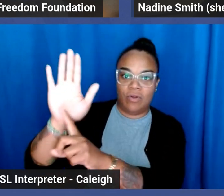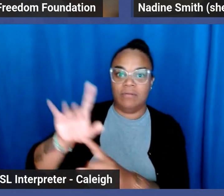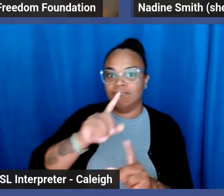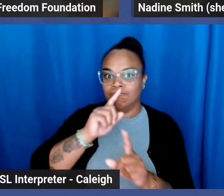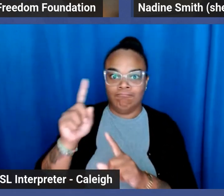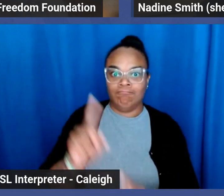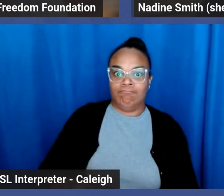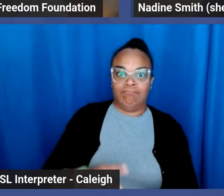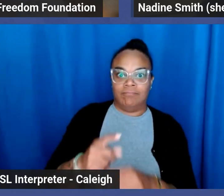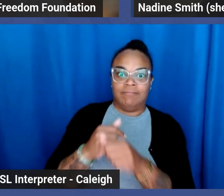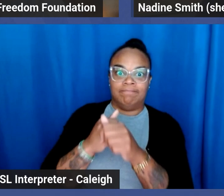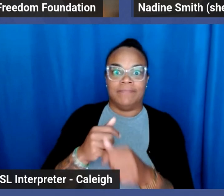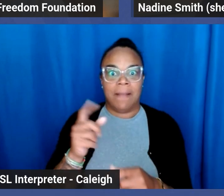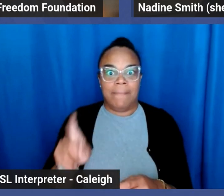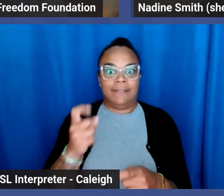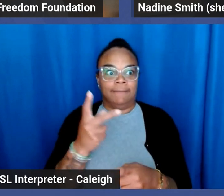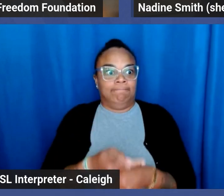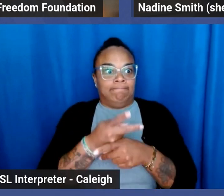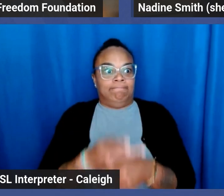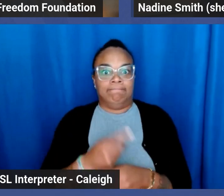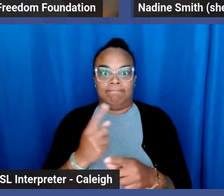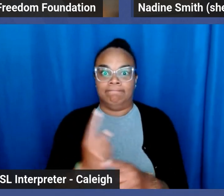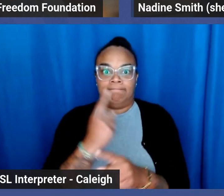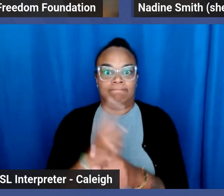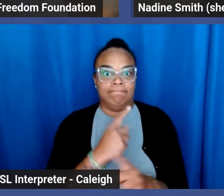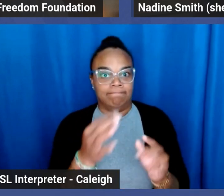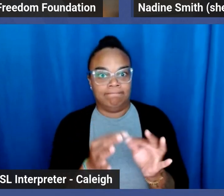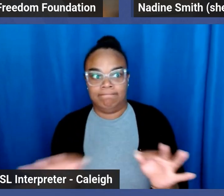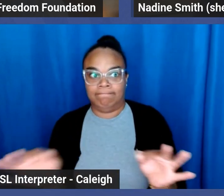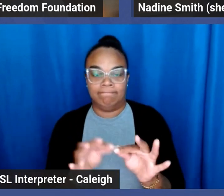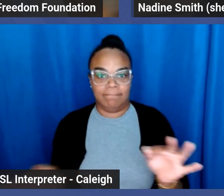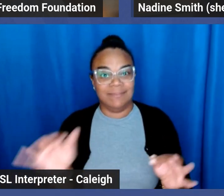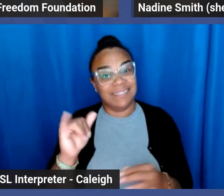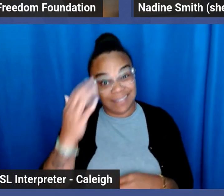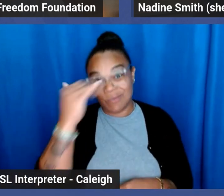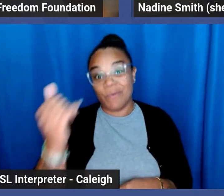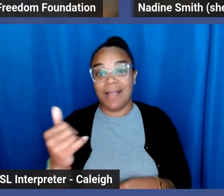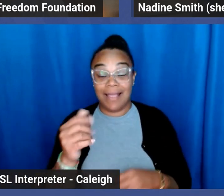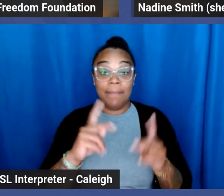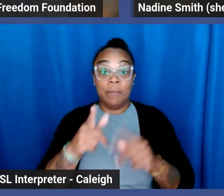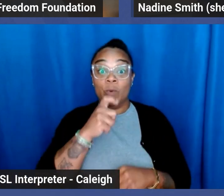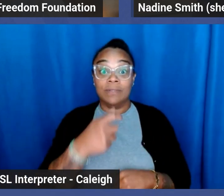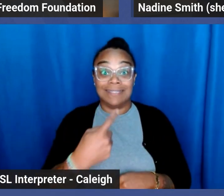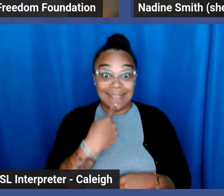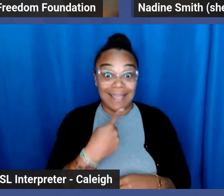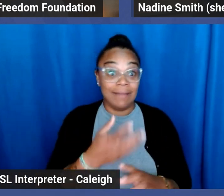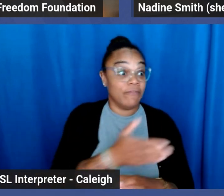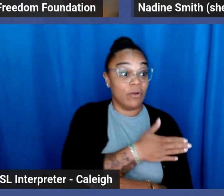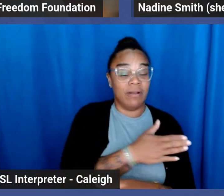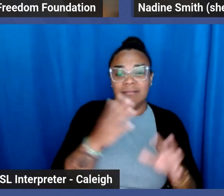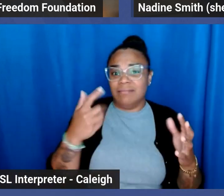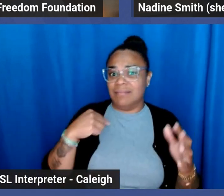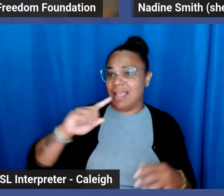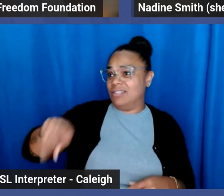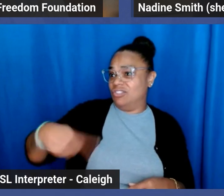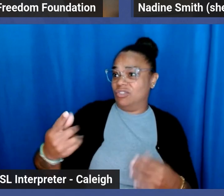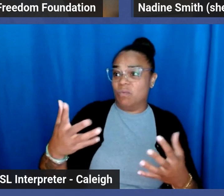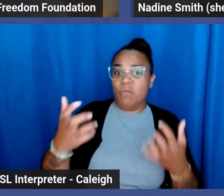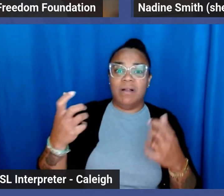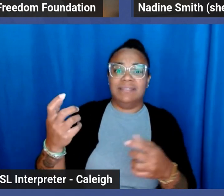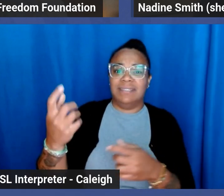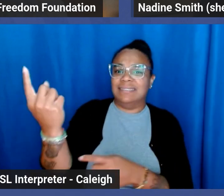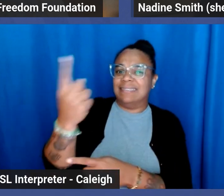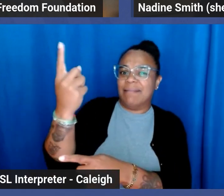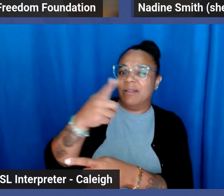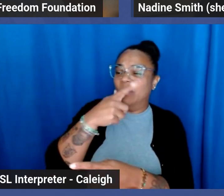And it is why there is so much regret building among people who said, "Look, I just wanted somebody to shake up a system that seems